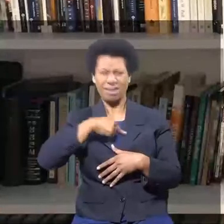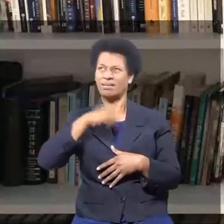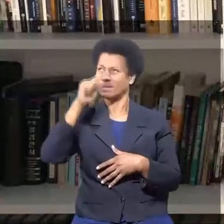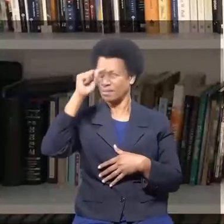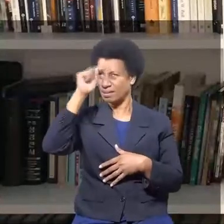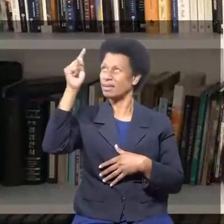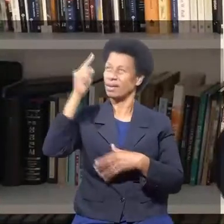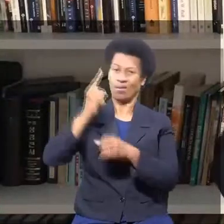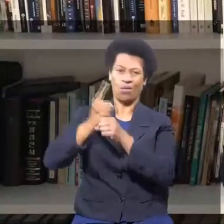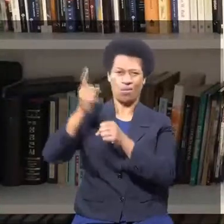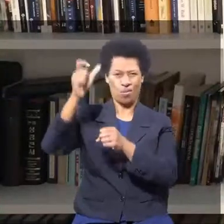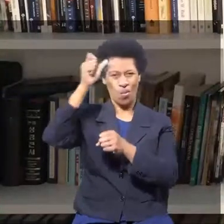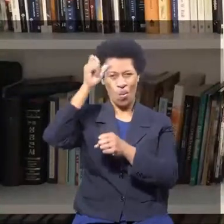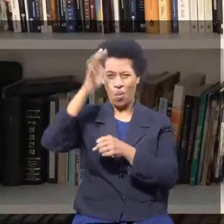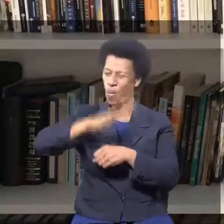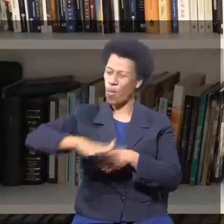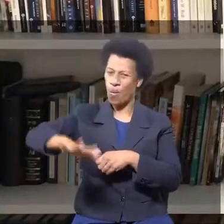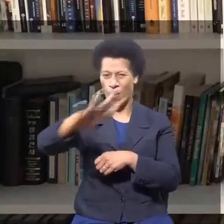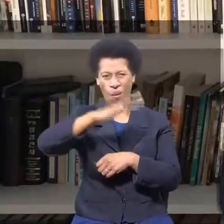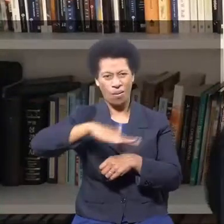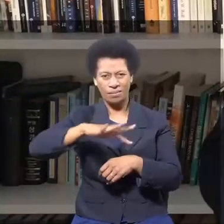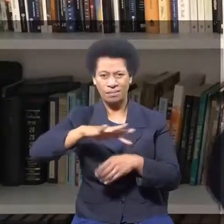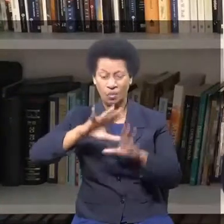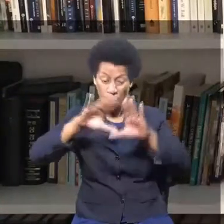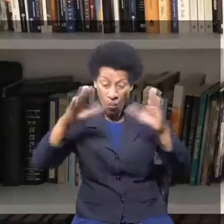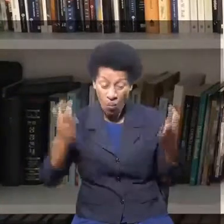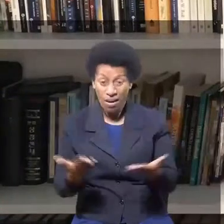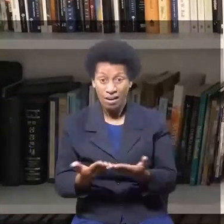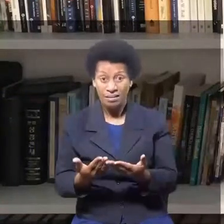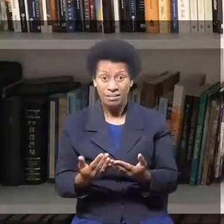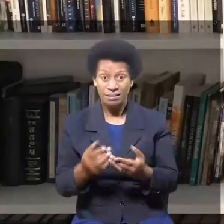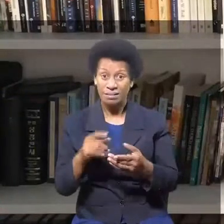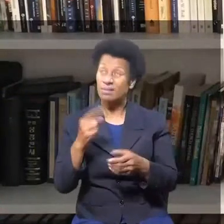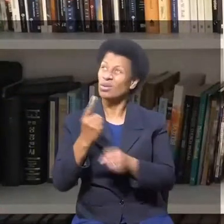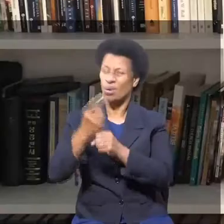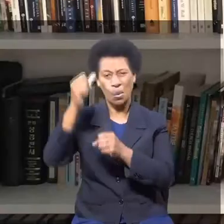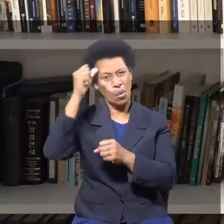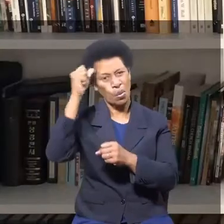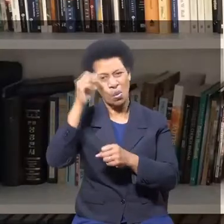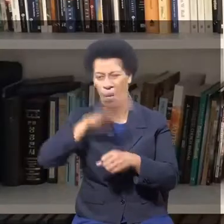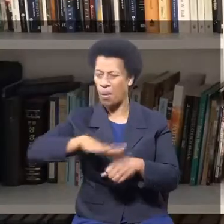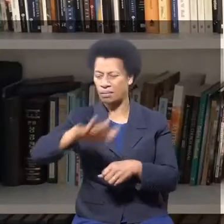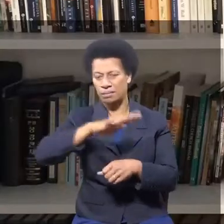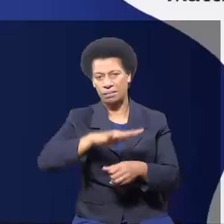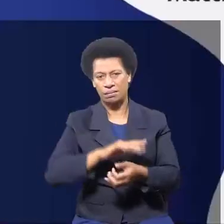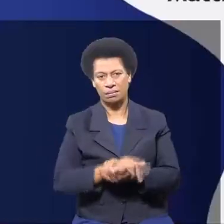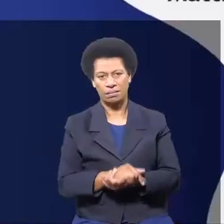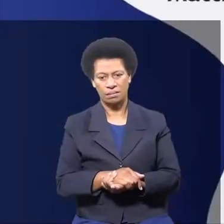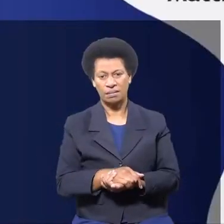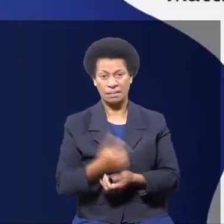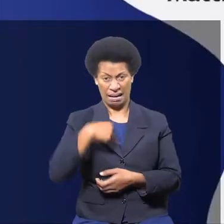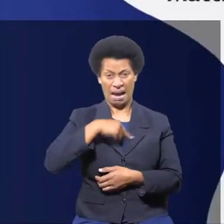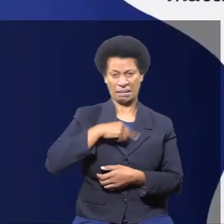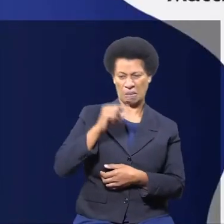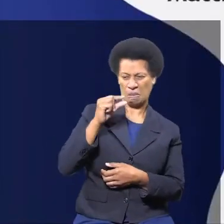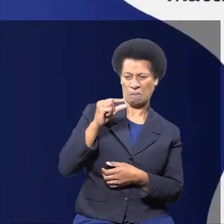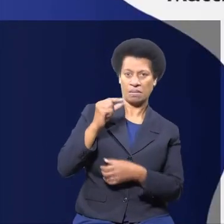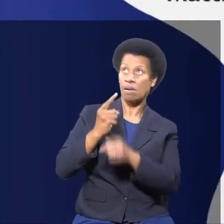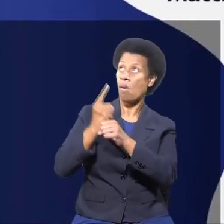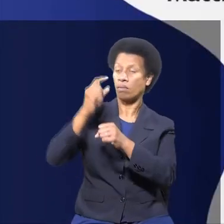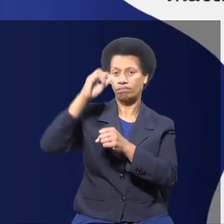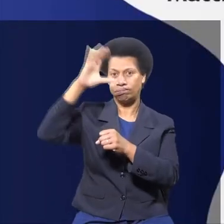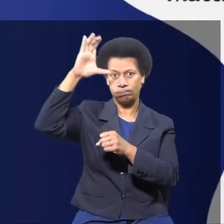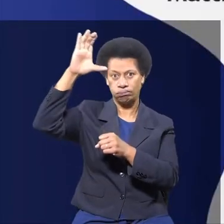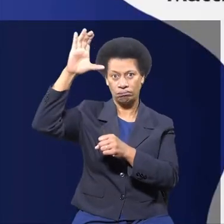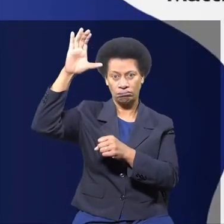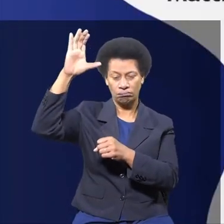measure. He knows everything. There's no limit to his understanding. And then Jesus told us that